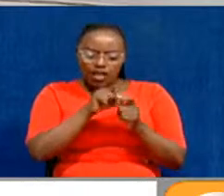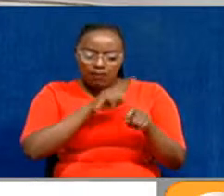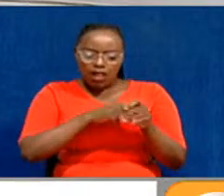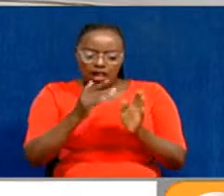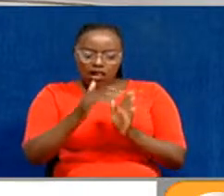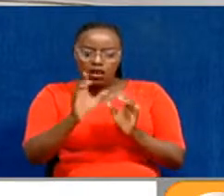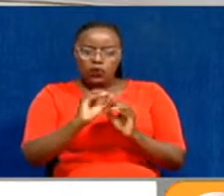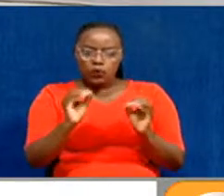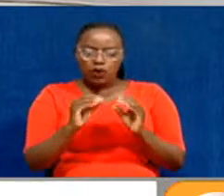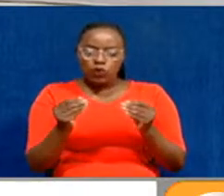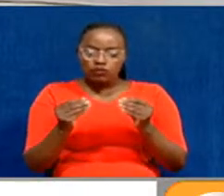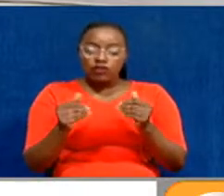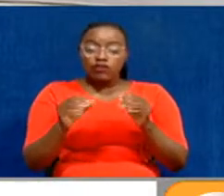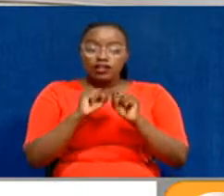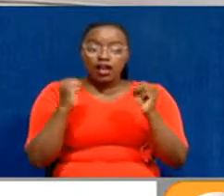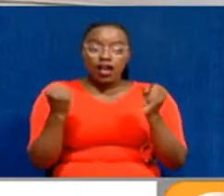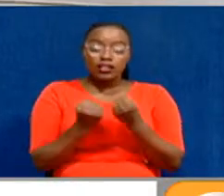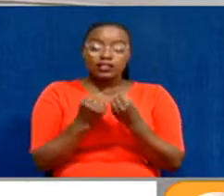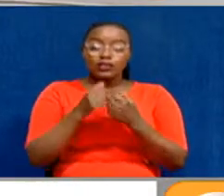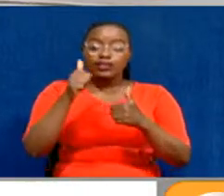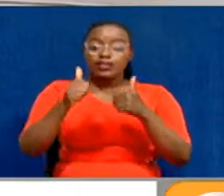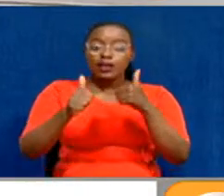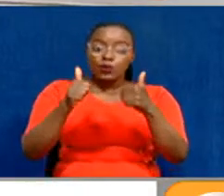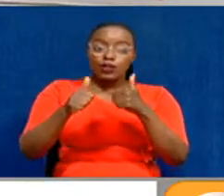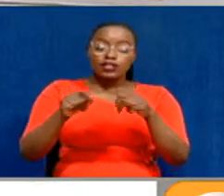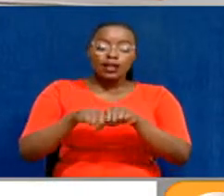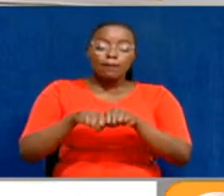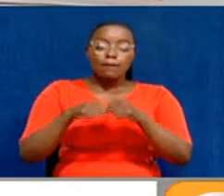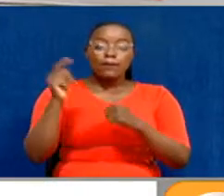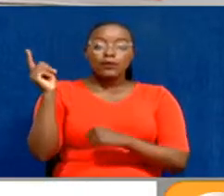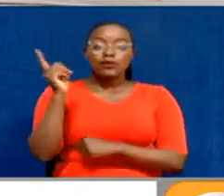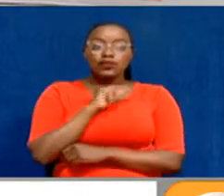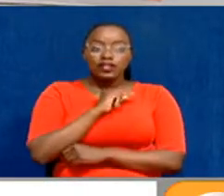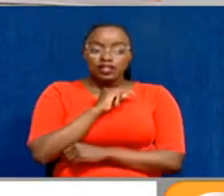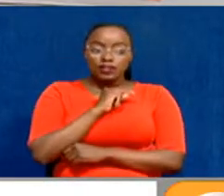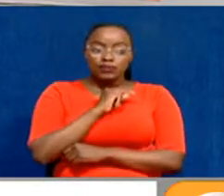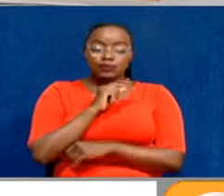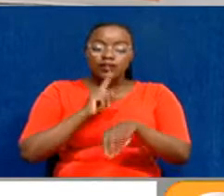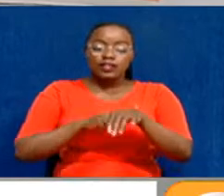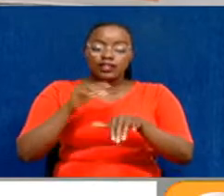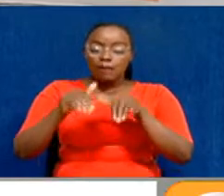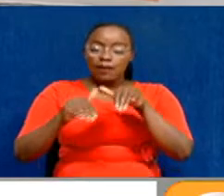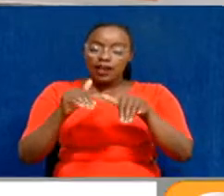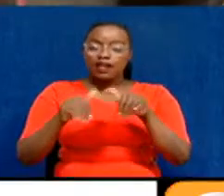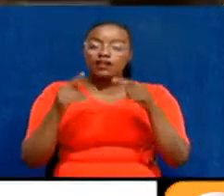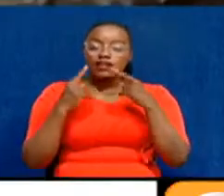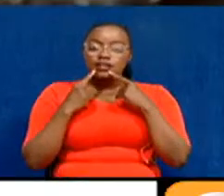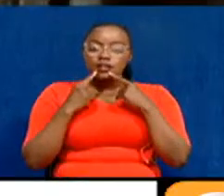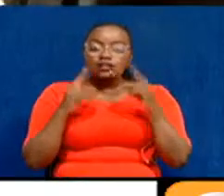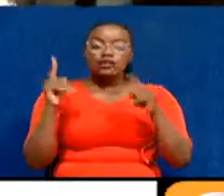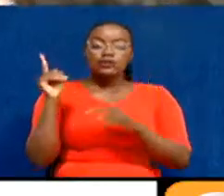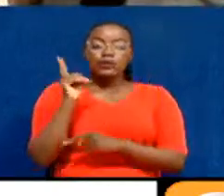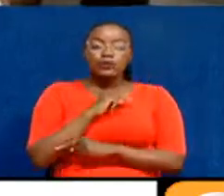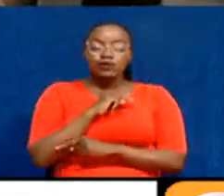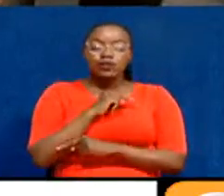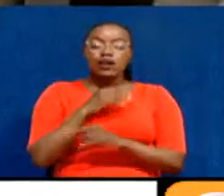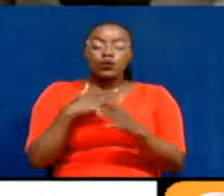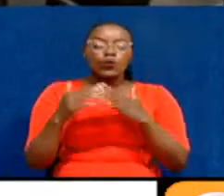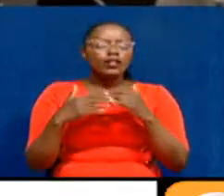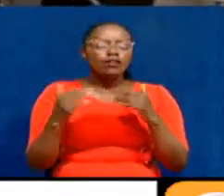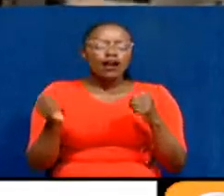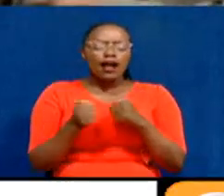period. We were dealing with a society that is already broken. Now, when the election result went the way it